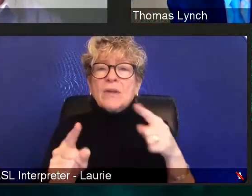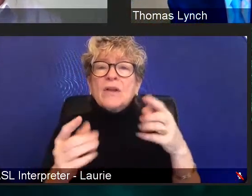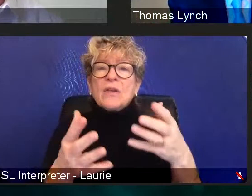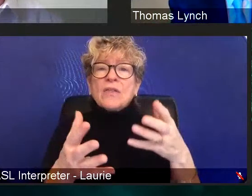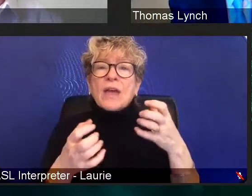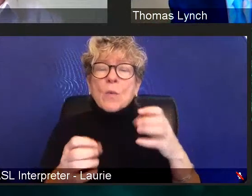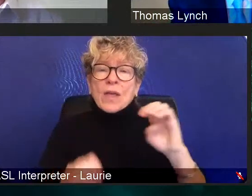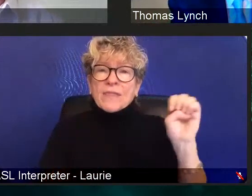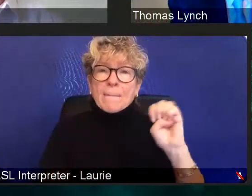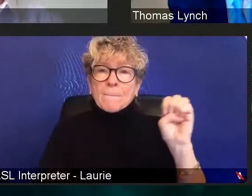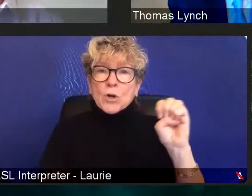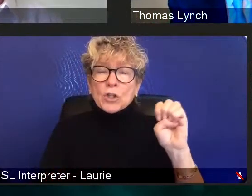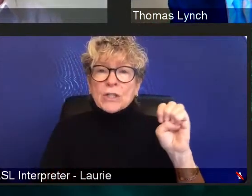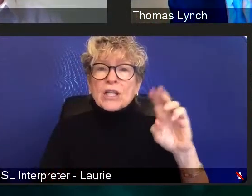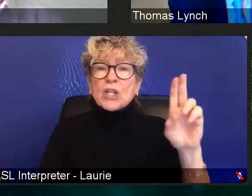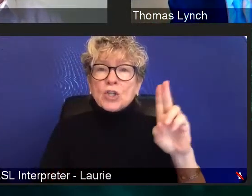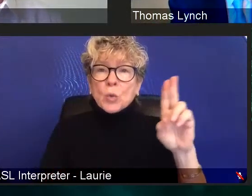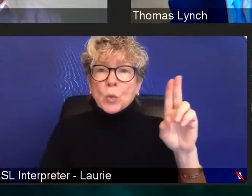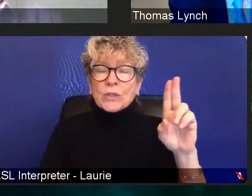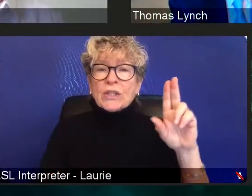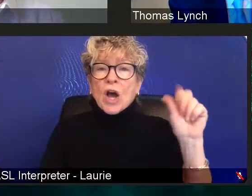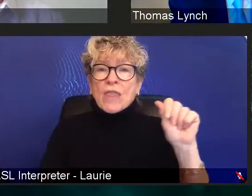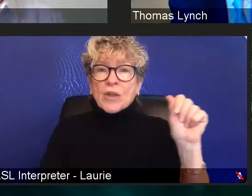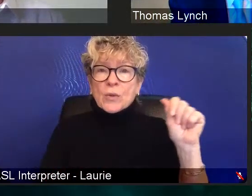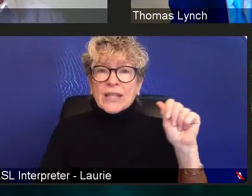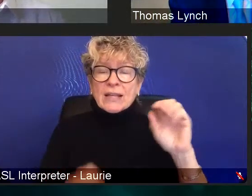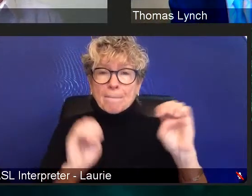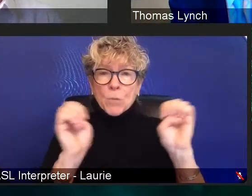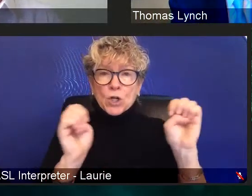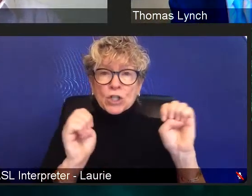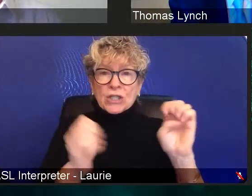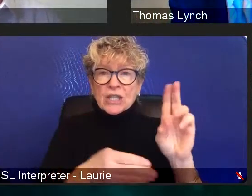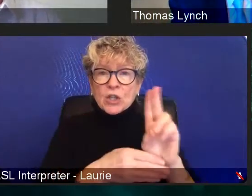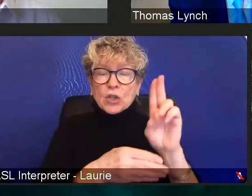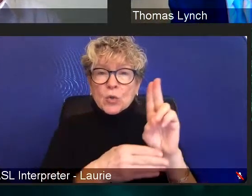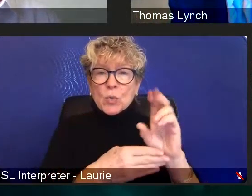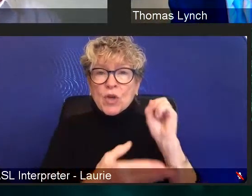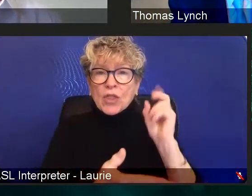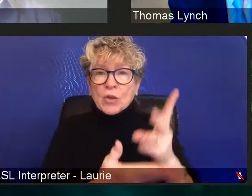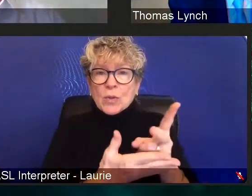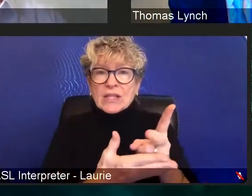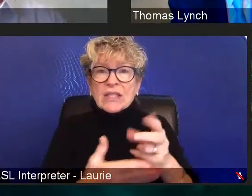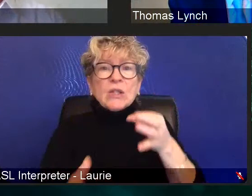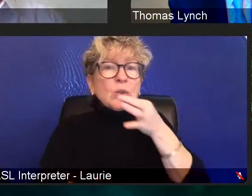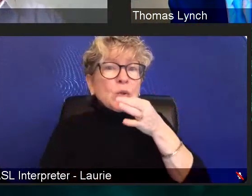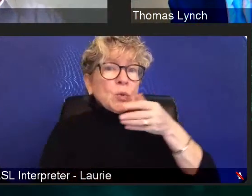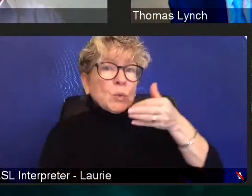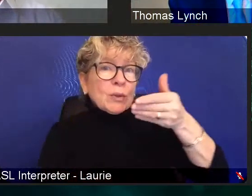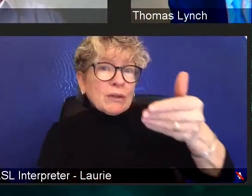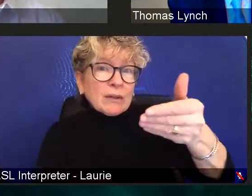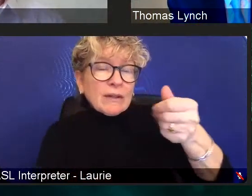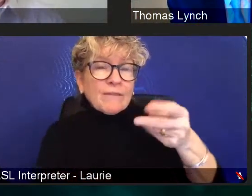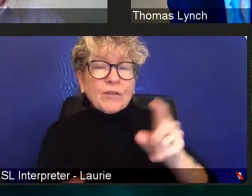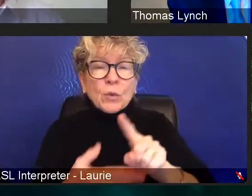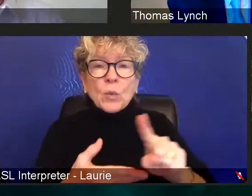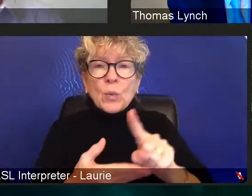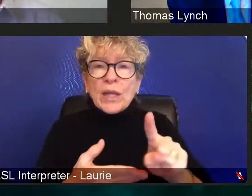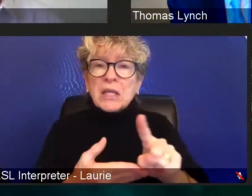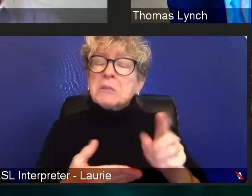authorization in the coming weeks. So that's very encouraging news because it will really